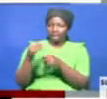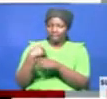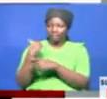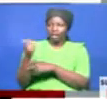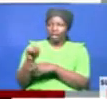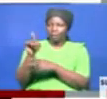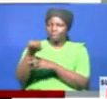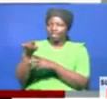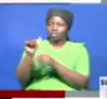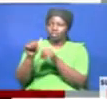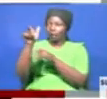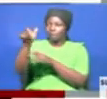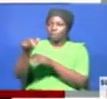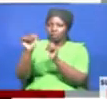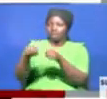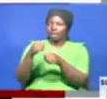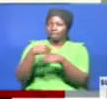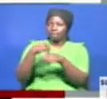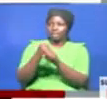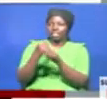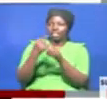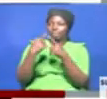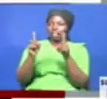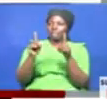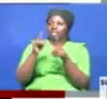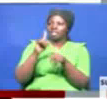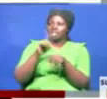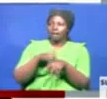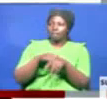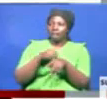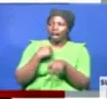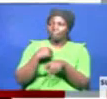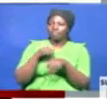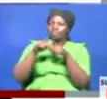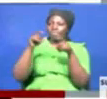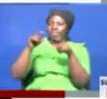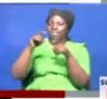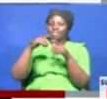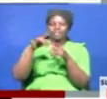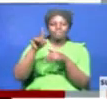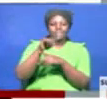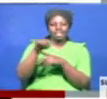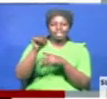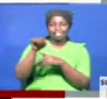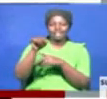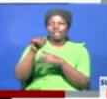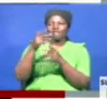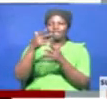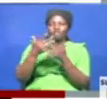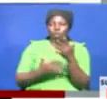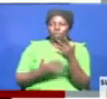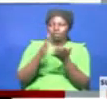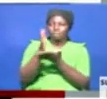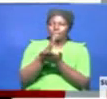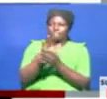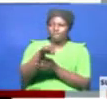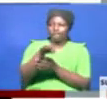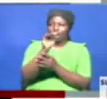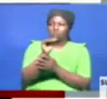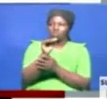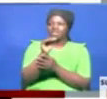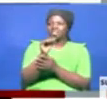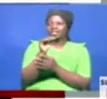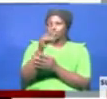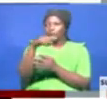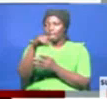make. But when there were fundamental errors in these forms, some of which were discovered and corrected, some were not